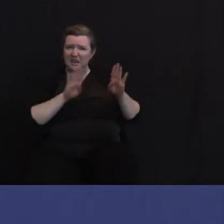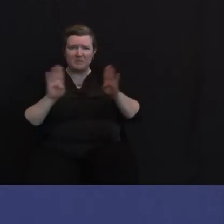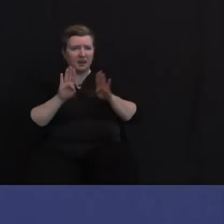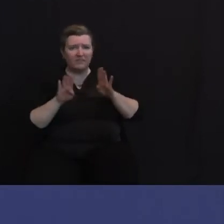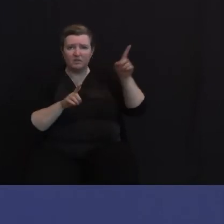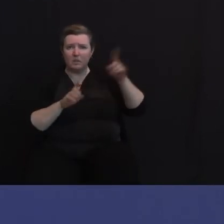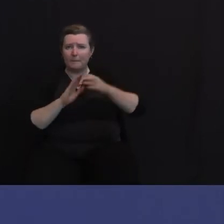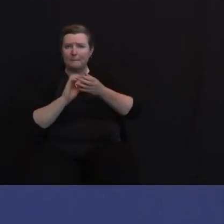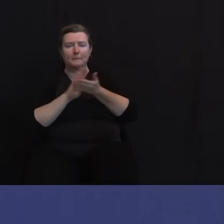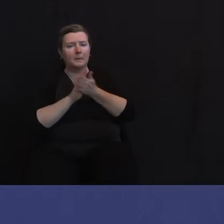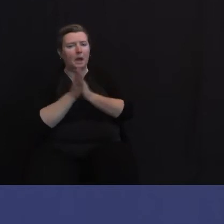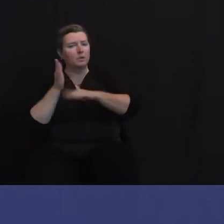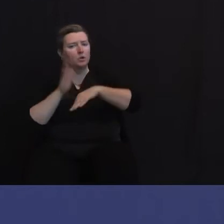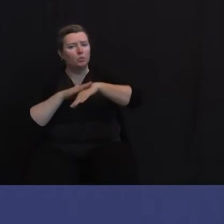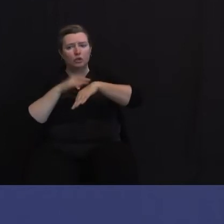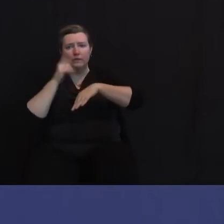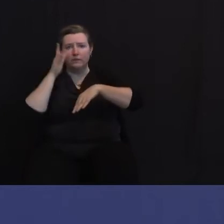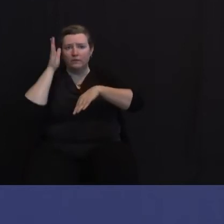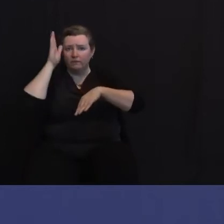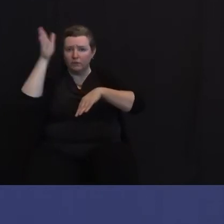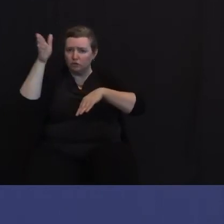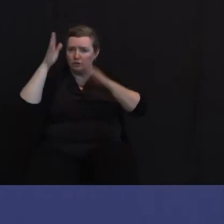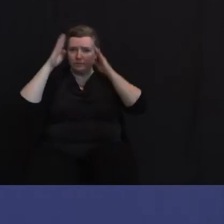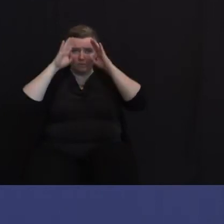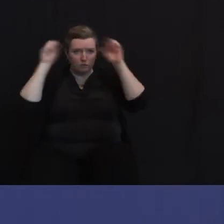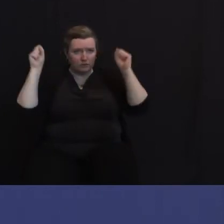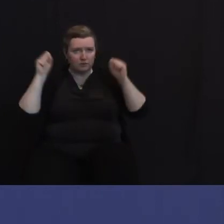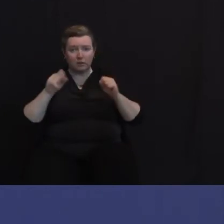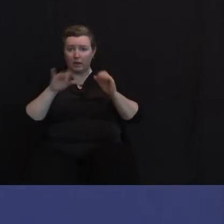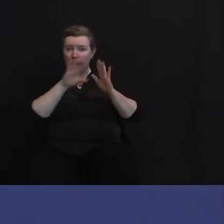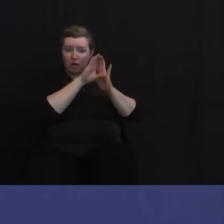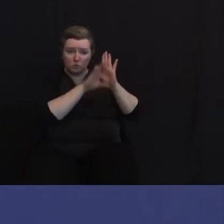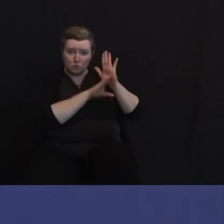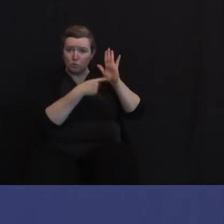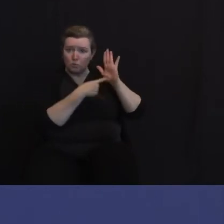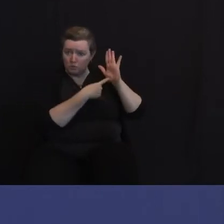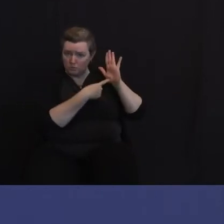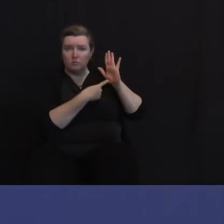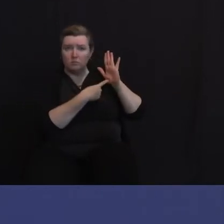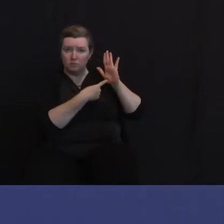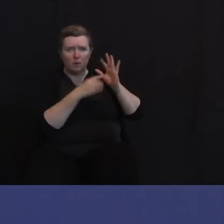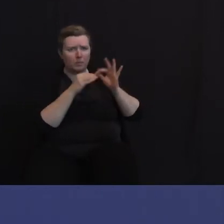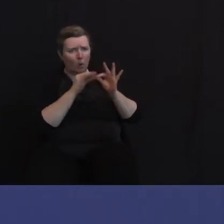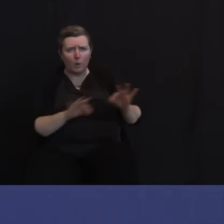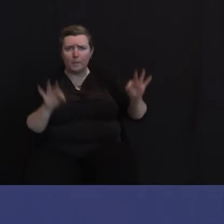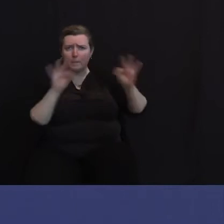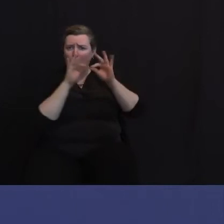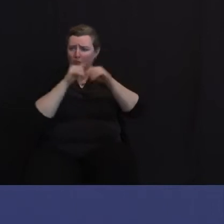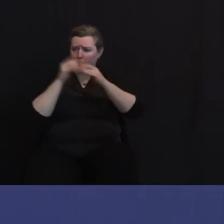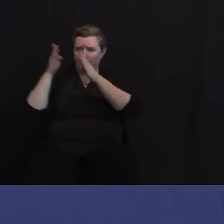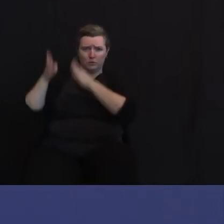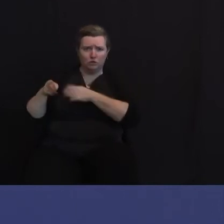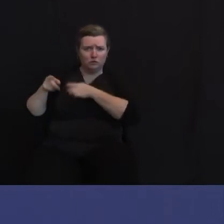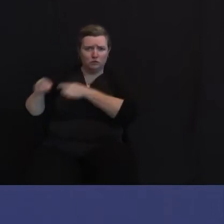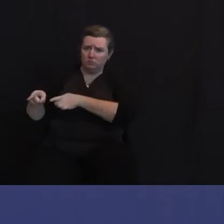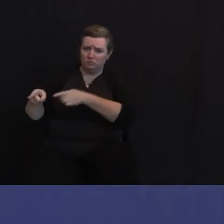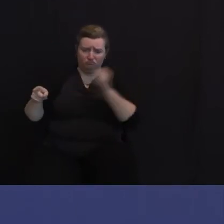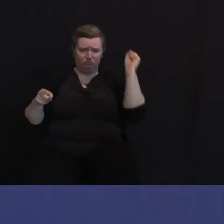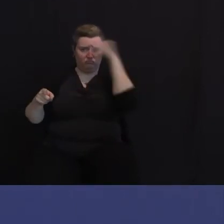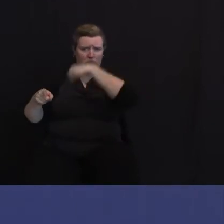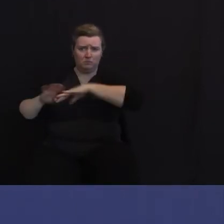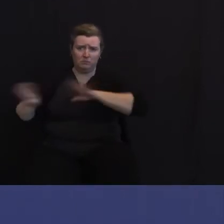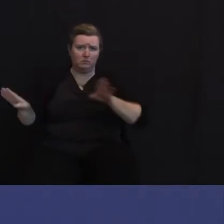example for future leaders that our Constitution is larger than they are. Otherwise, our democracy, already shaken, could